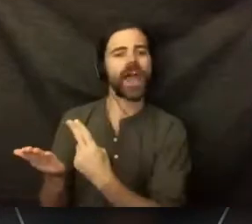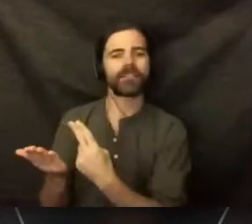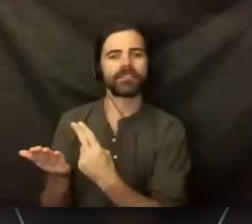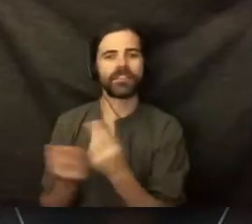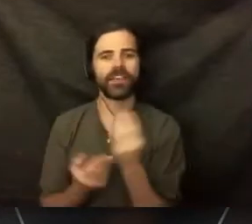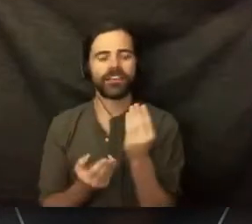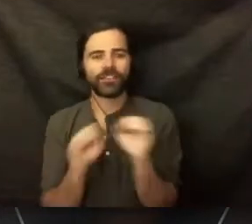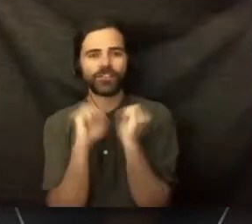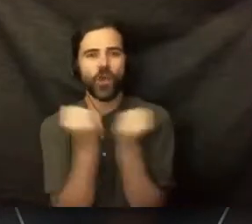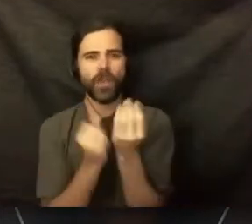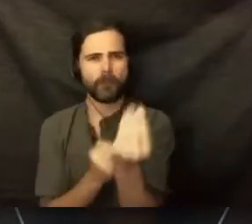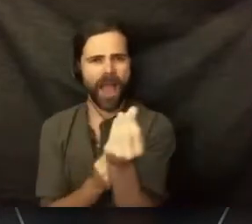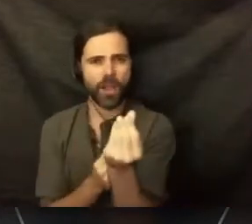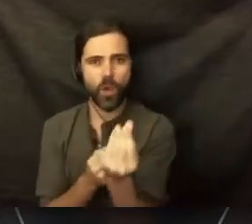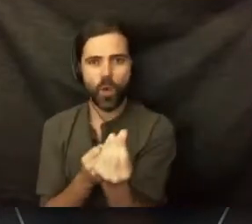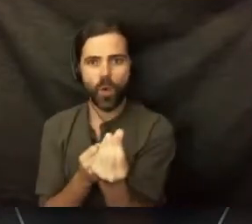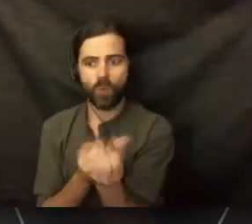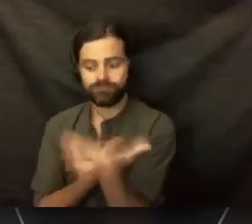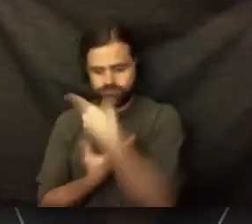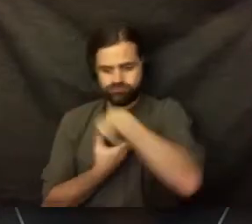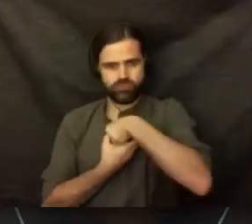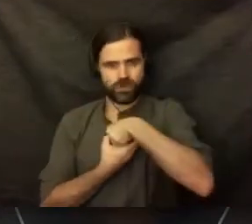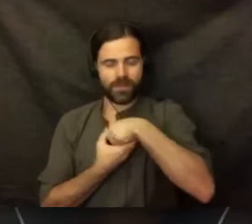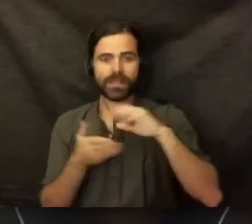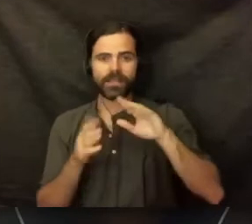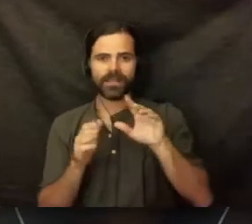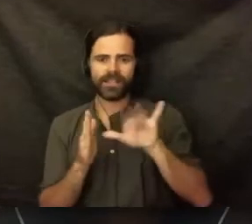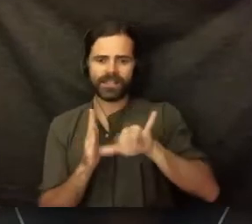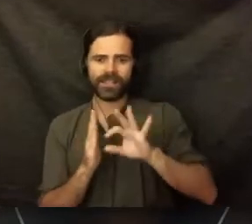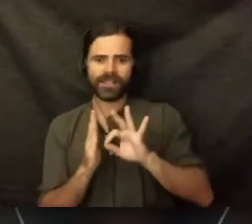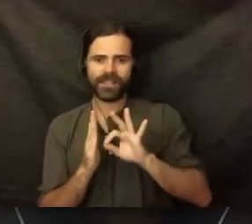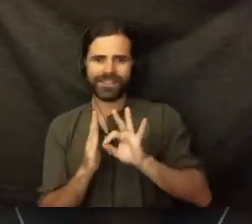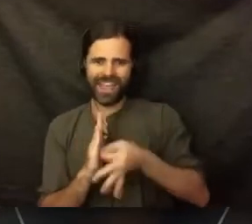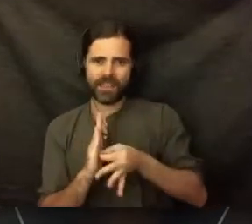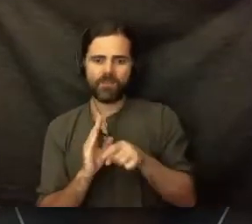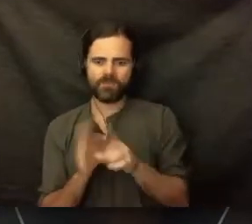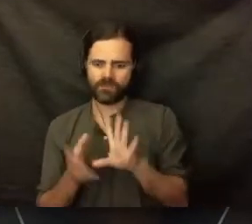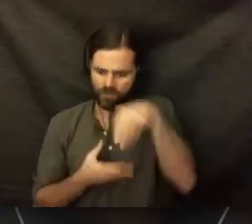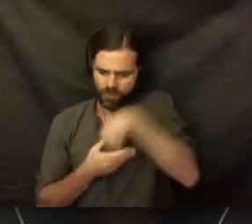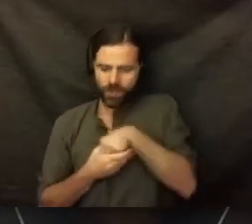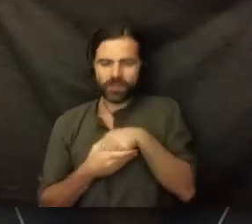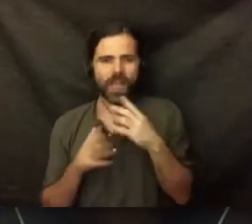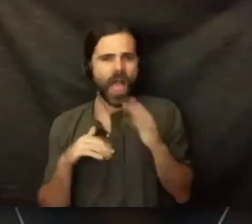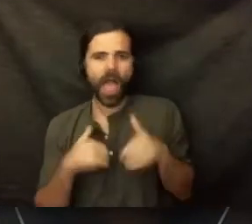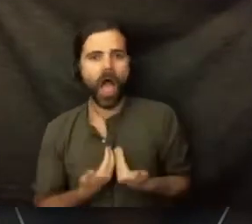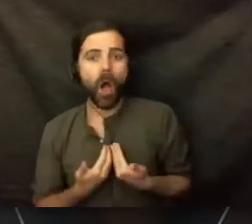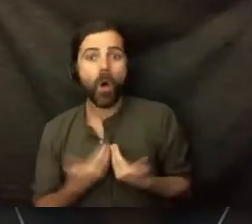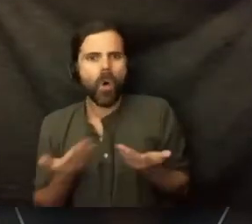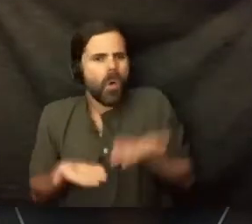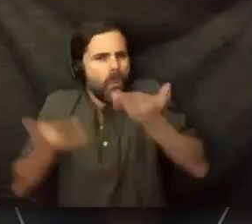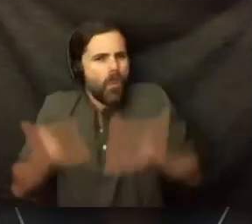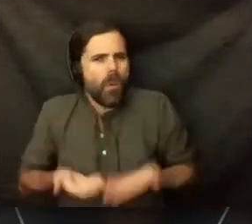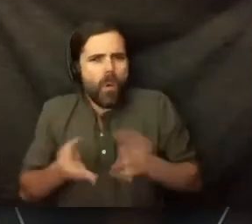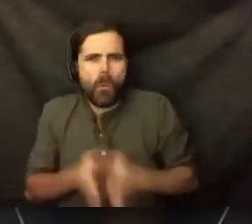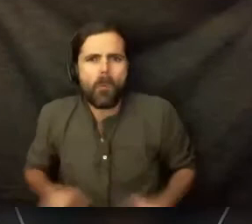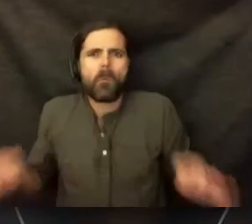we construct system business models is going to be critical for actually unlocking the 21st century impact economy. And